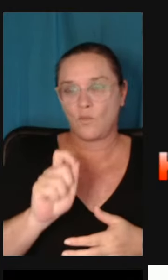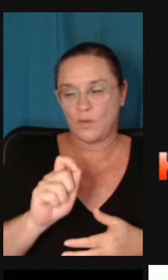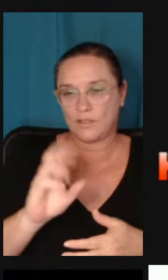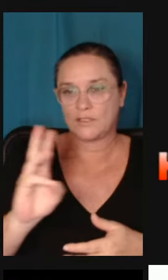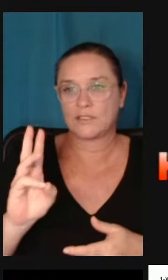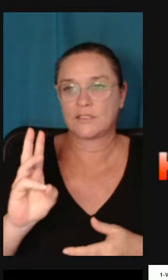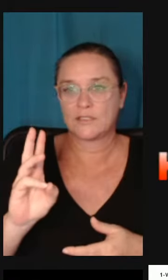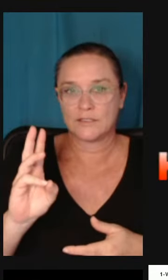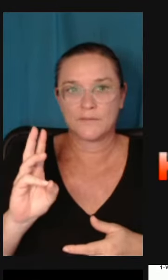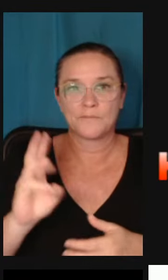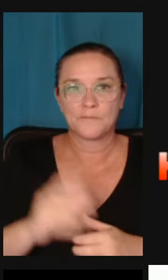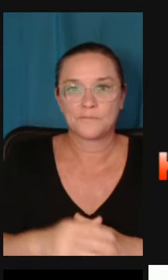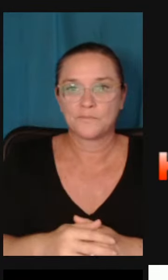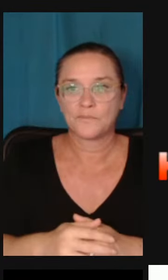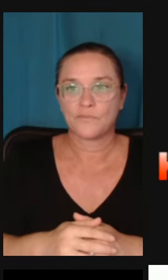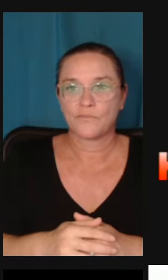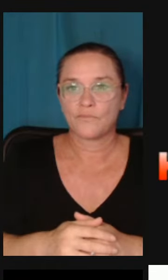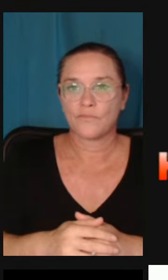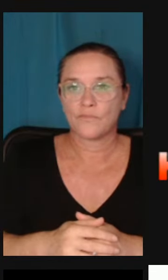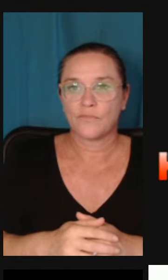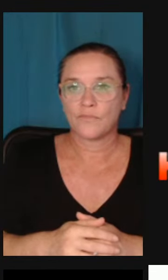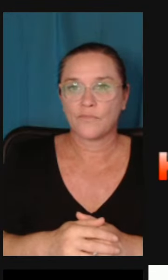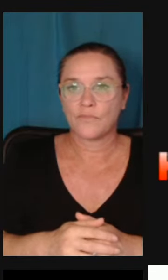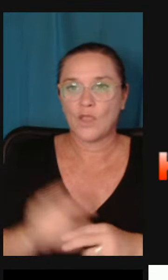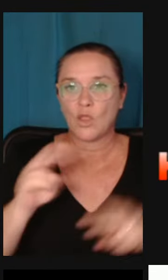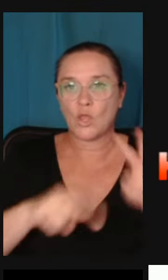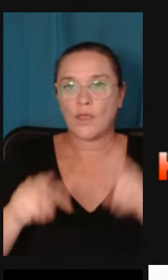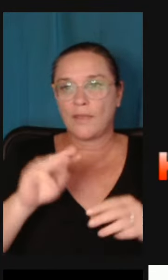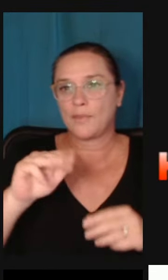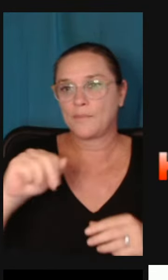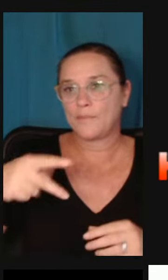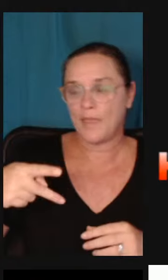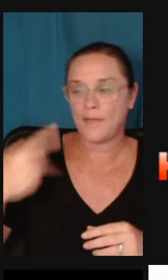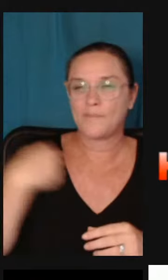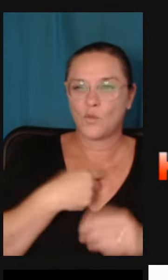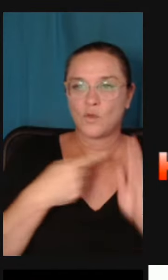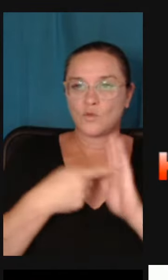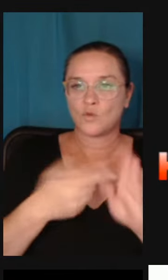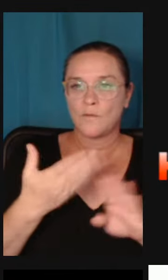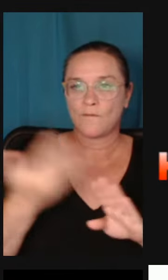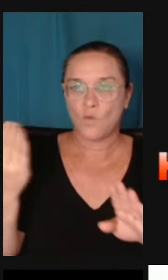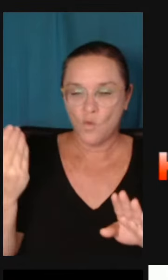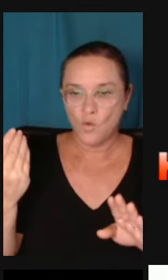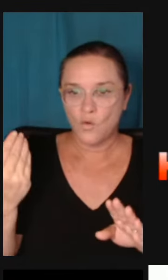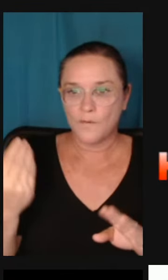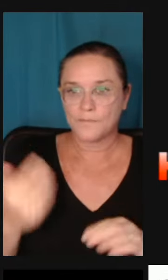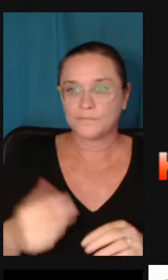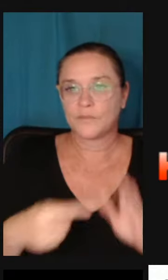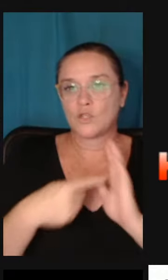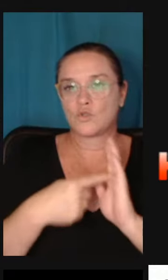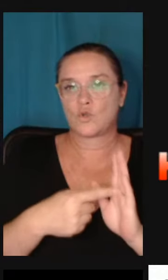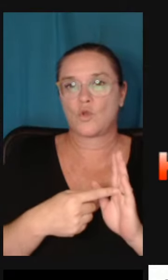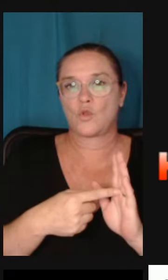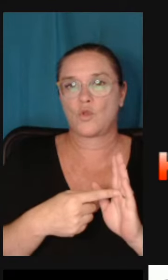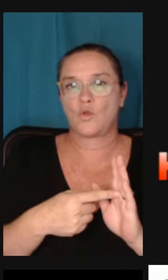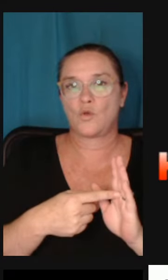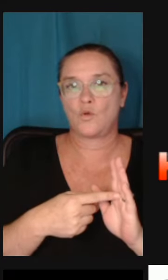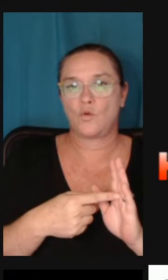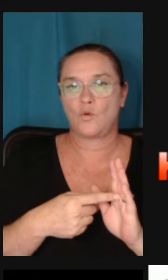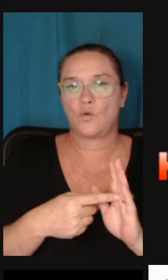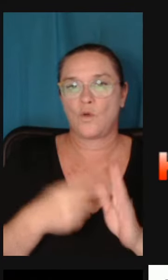So just over the last week, here's the map, as we showed you earlier. I'll show you guys that in a